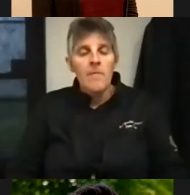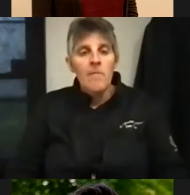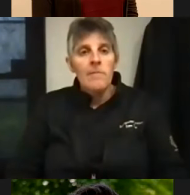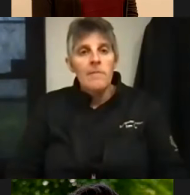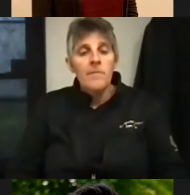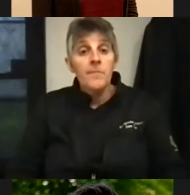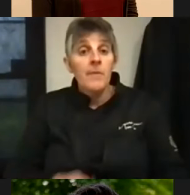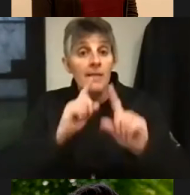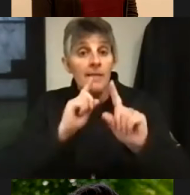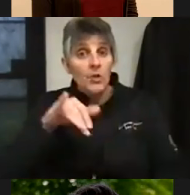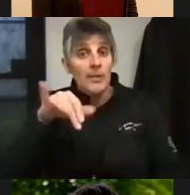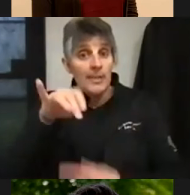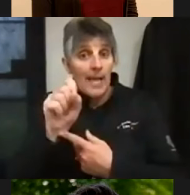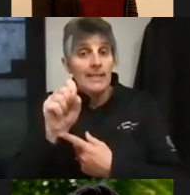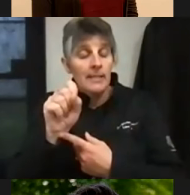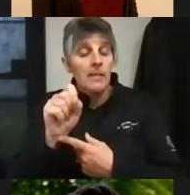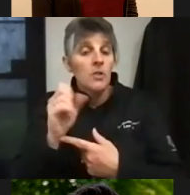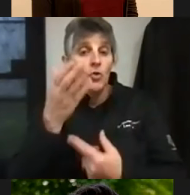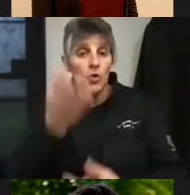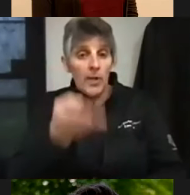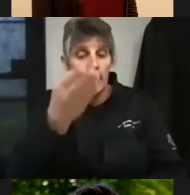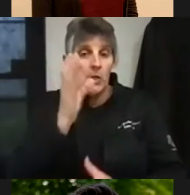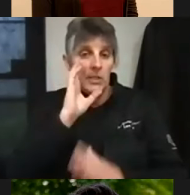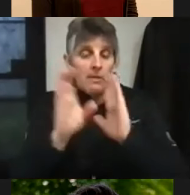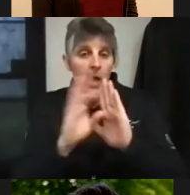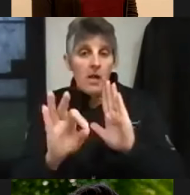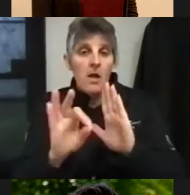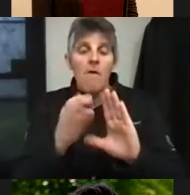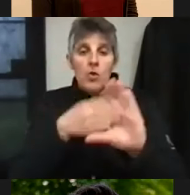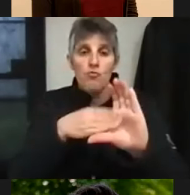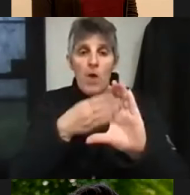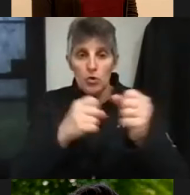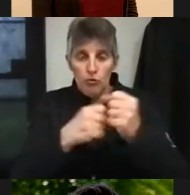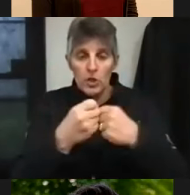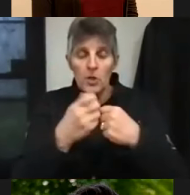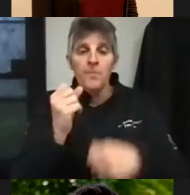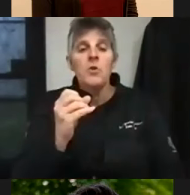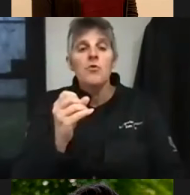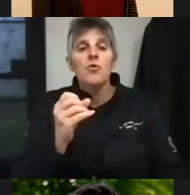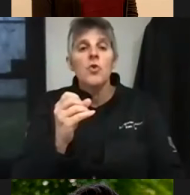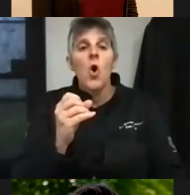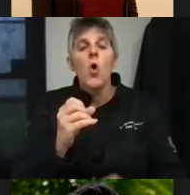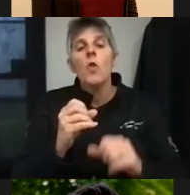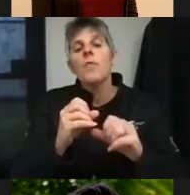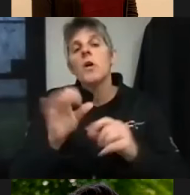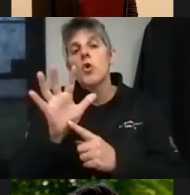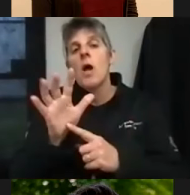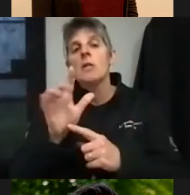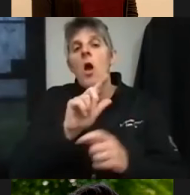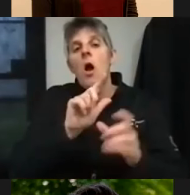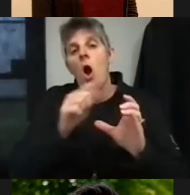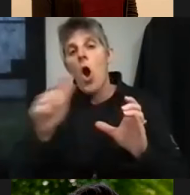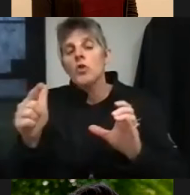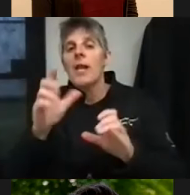The answer is yes. So here is a schematic of the retinal structure. So the retinal neurons, outer retina, rods and